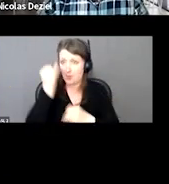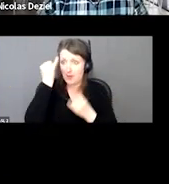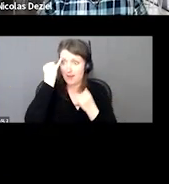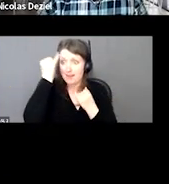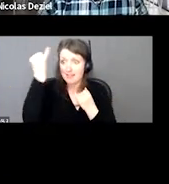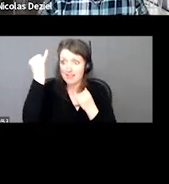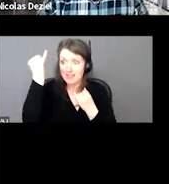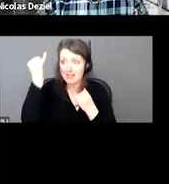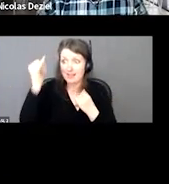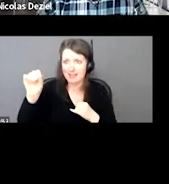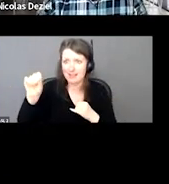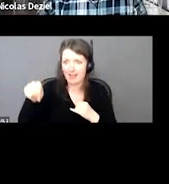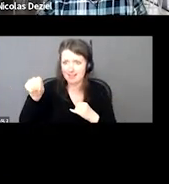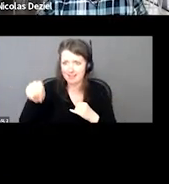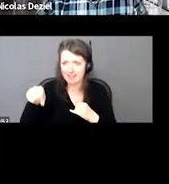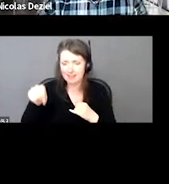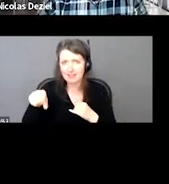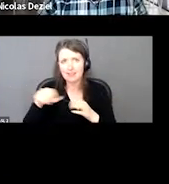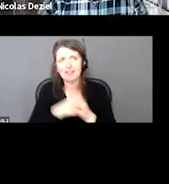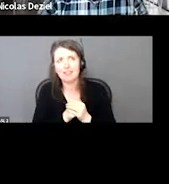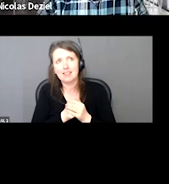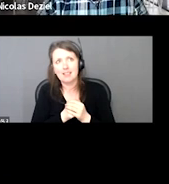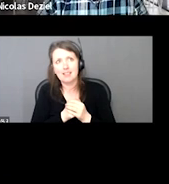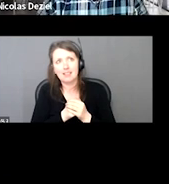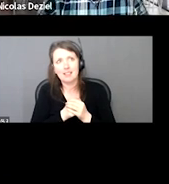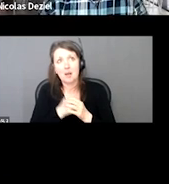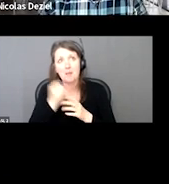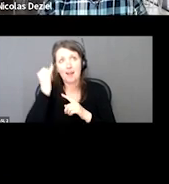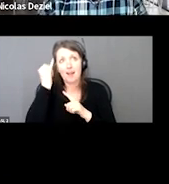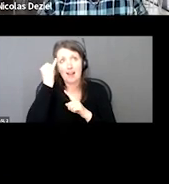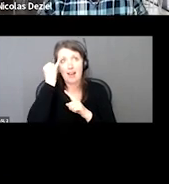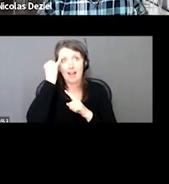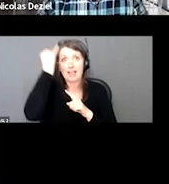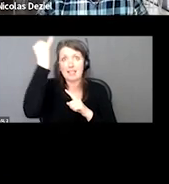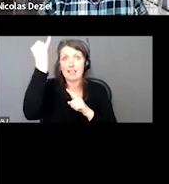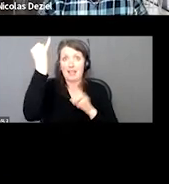is not IP per se, because an idea is up for grabs. It's in the